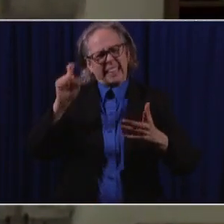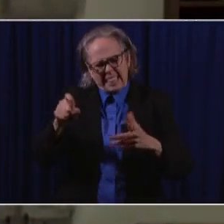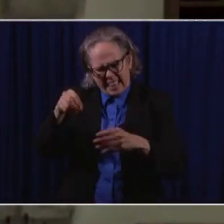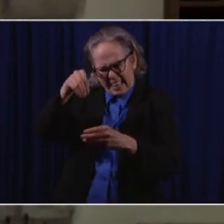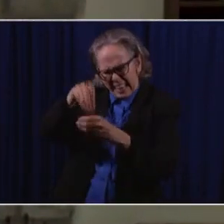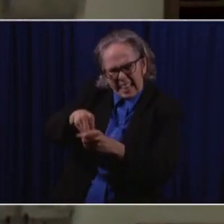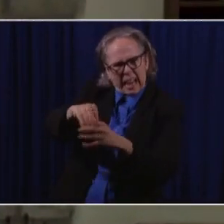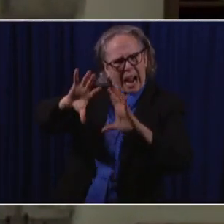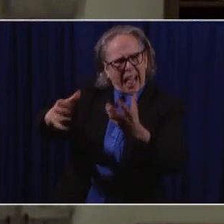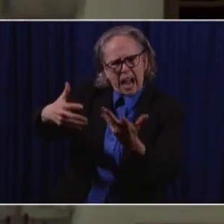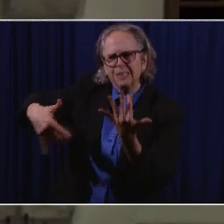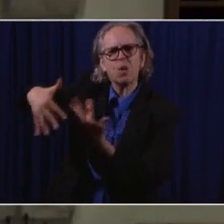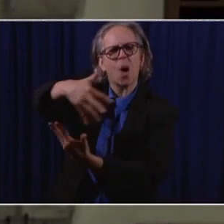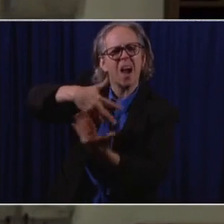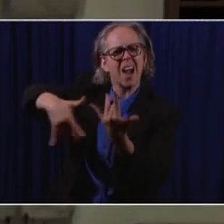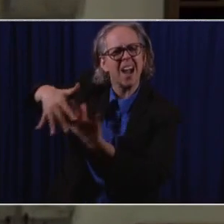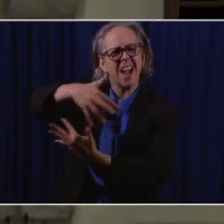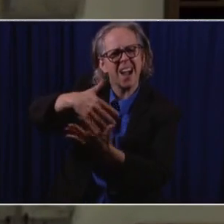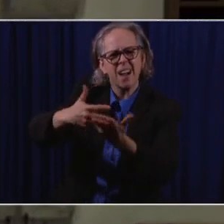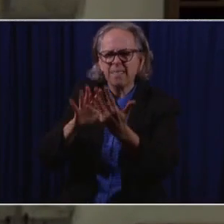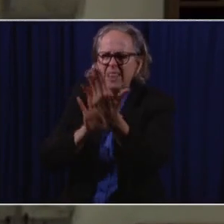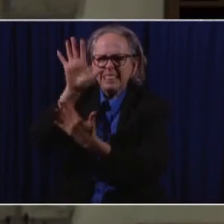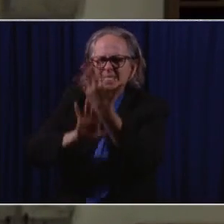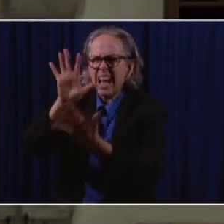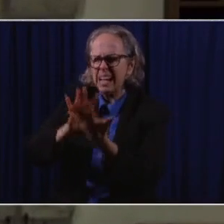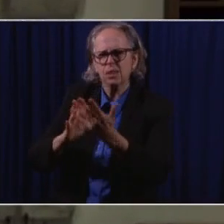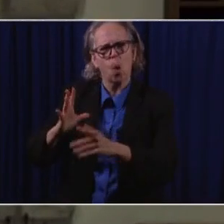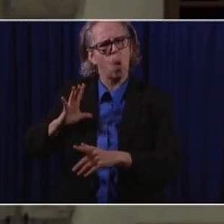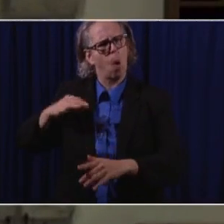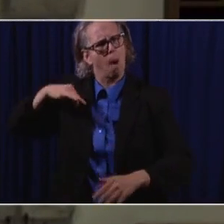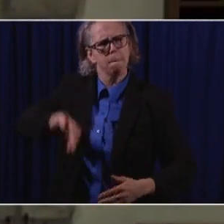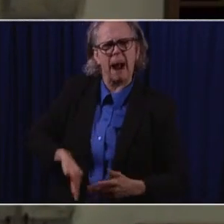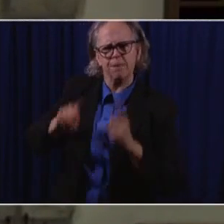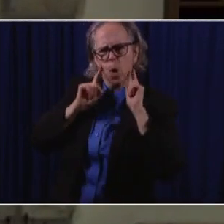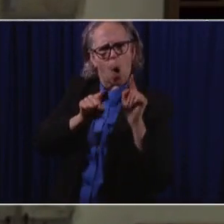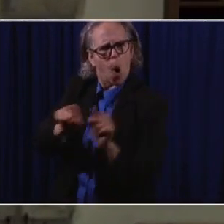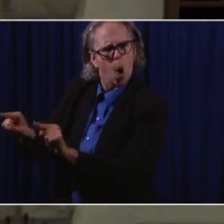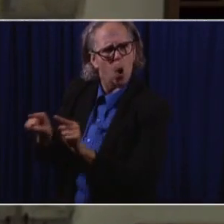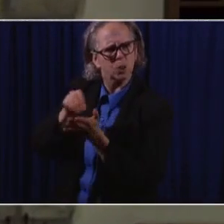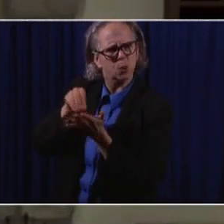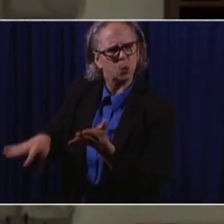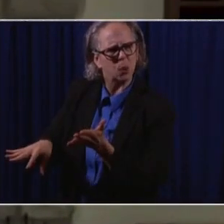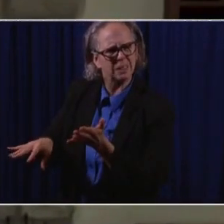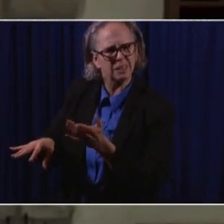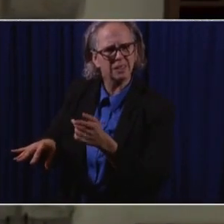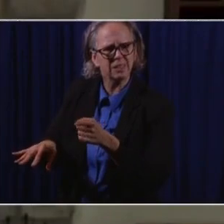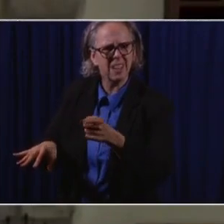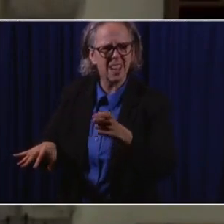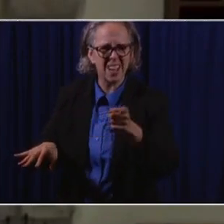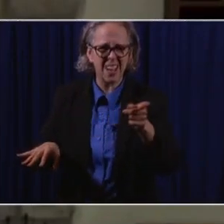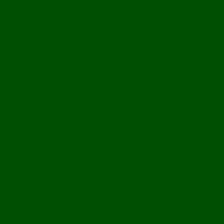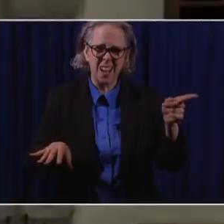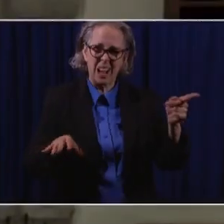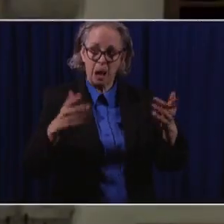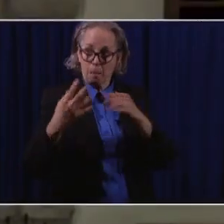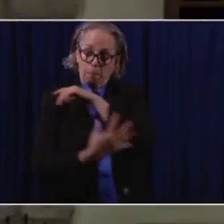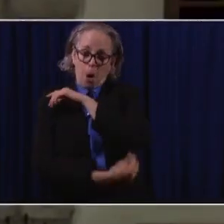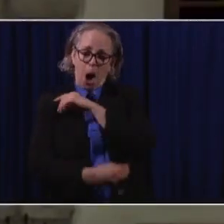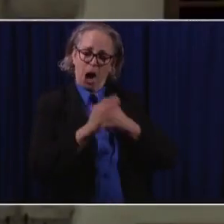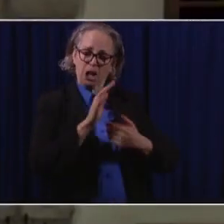of reasons. Maybe don't do nearly as well remotely. And it's not just our poor children. It's many of our children throughout